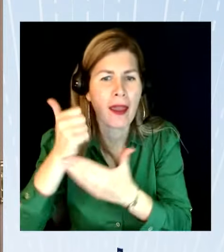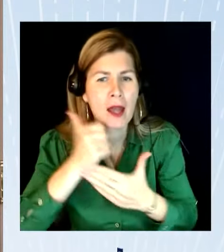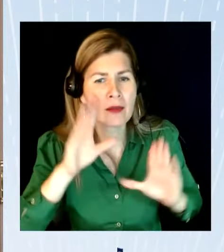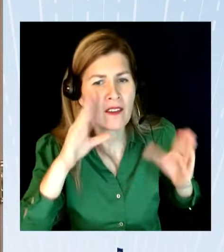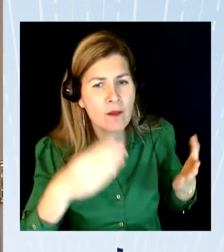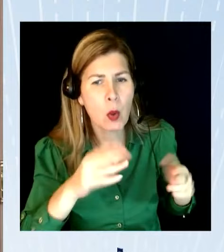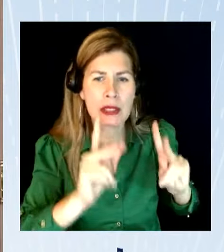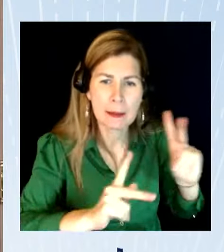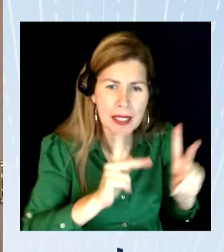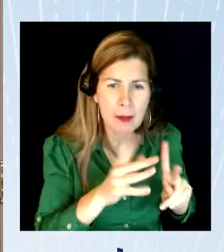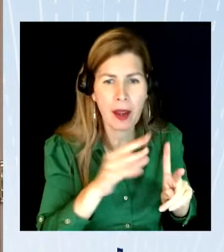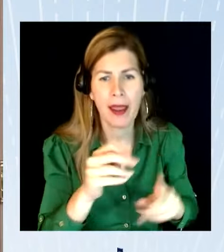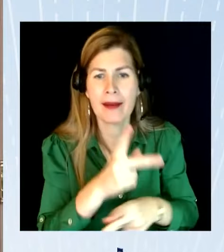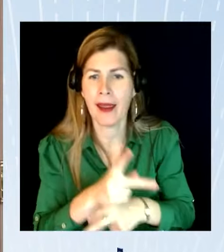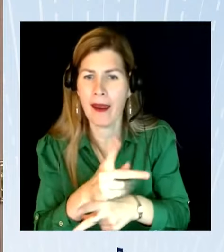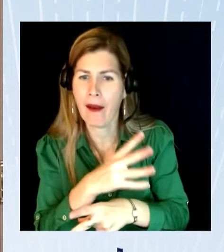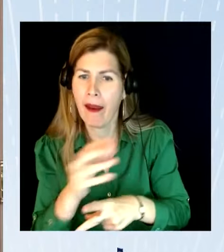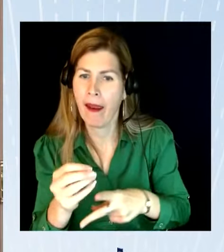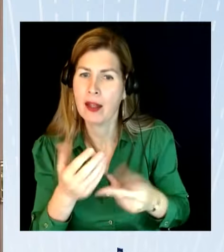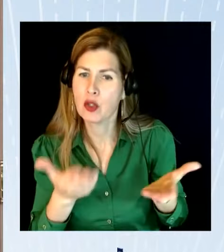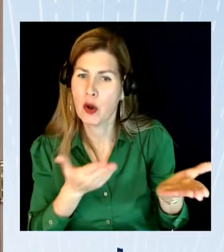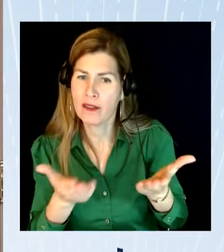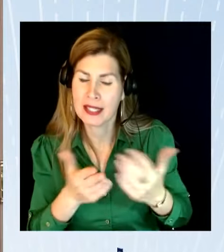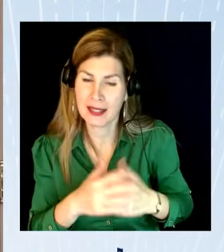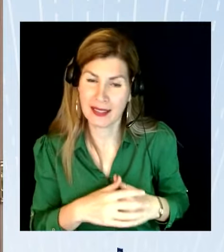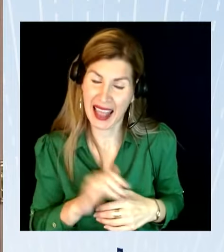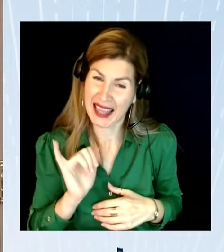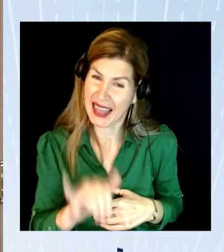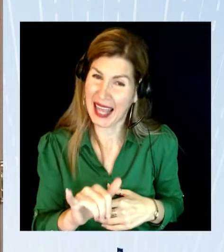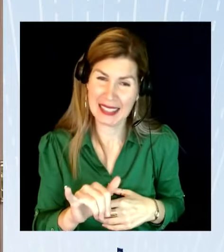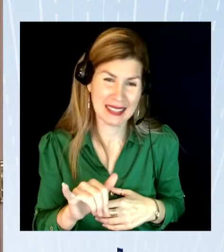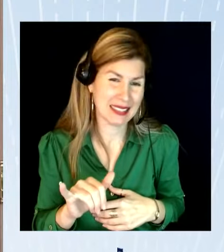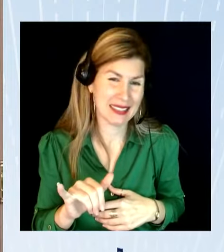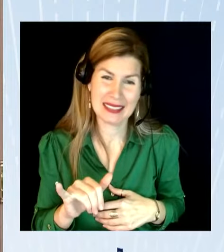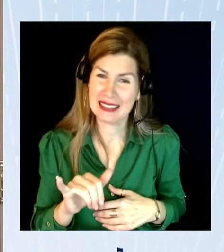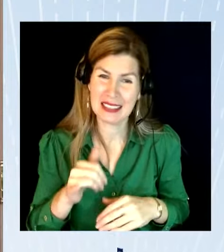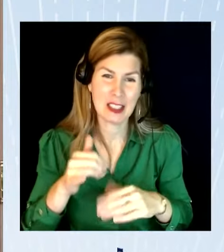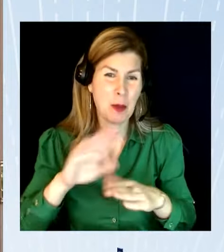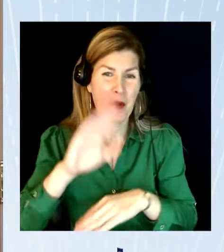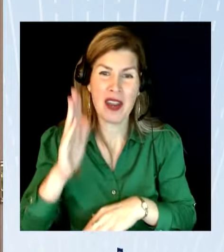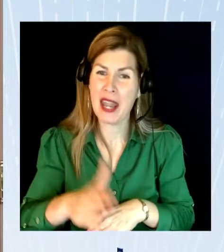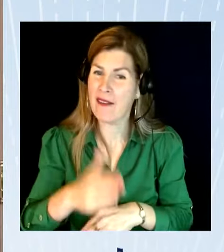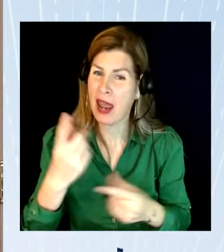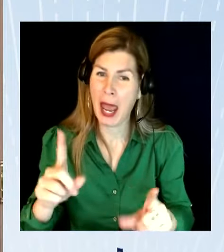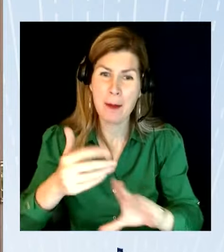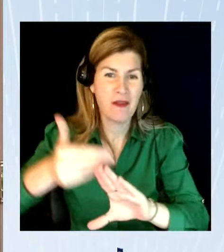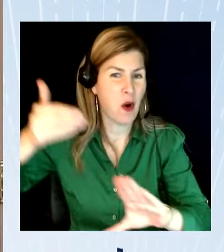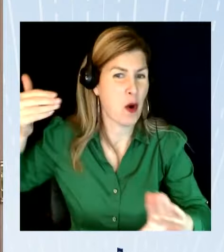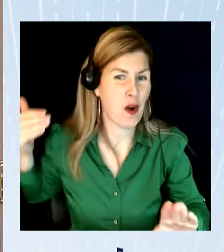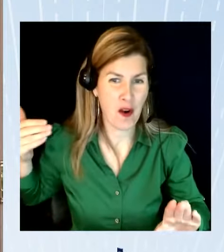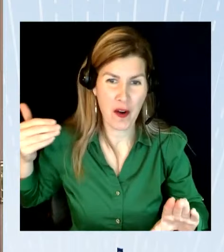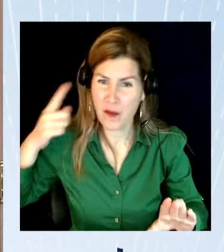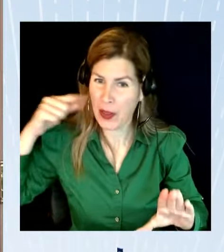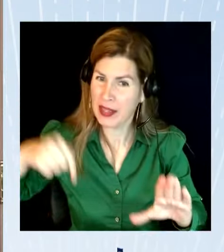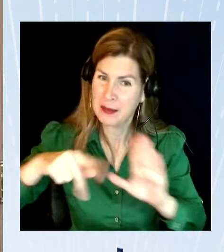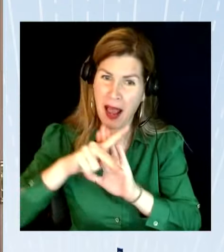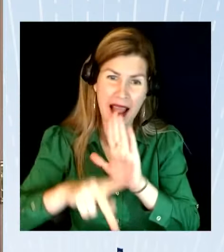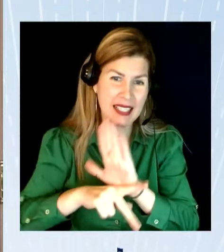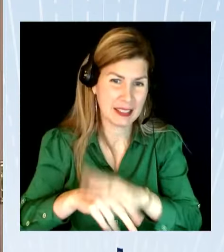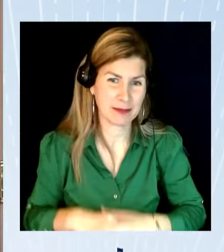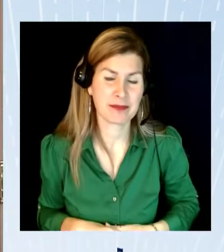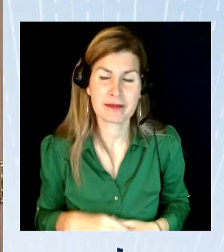supportive services. This is an unprecedented step forward in national economic policy and one for which I am